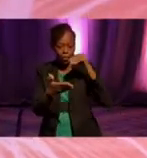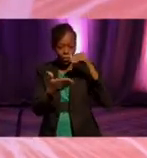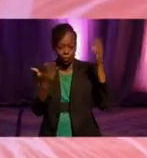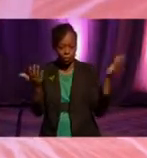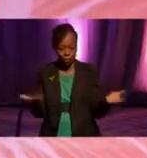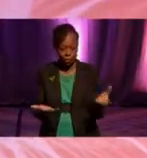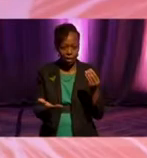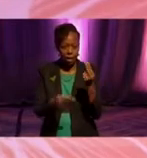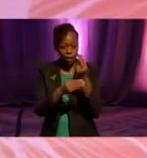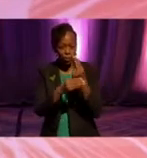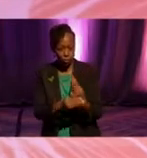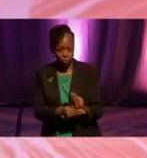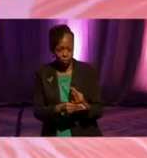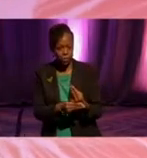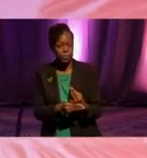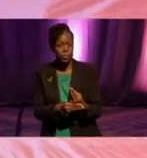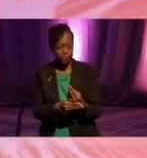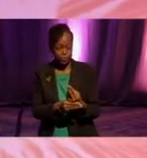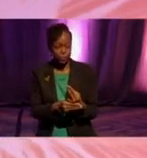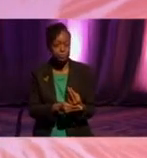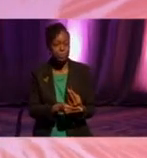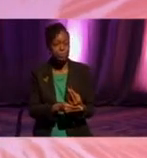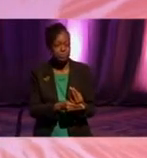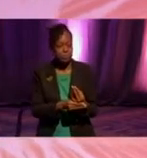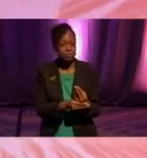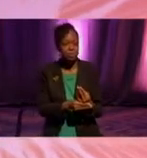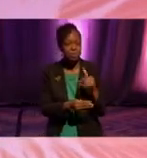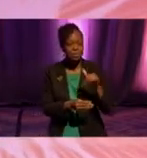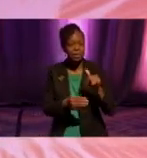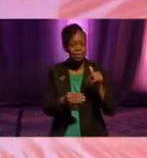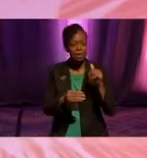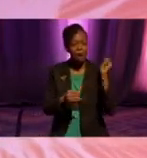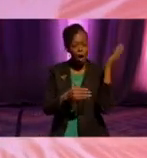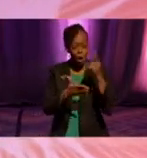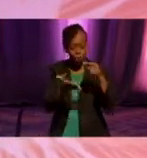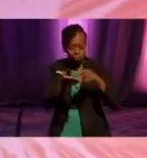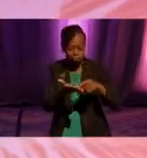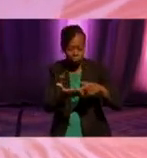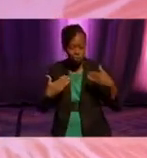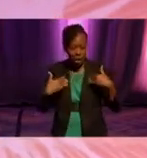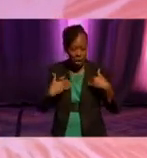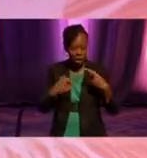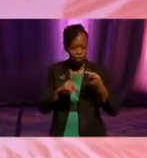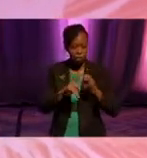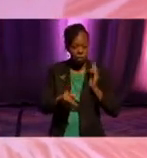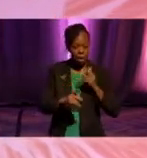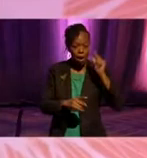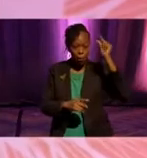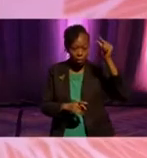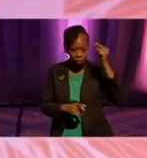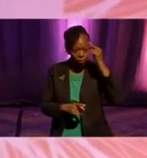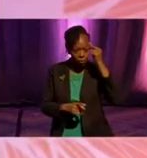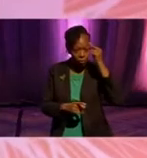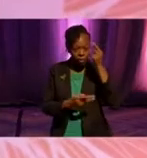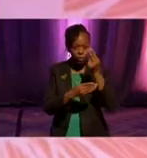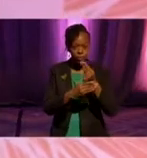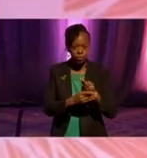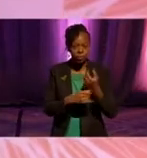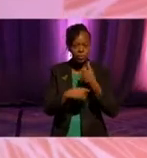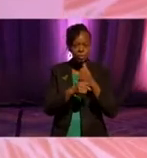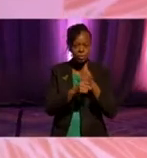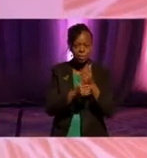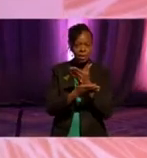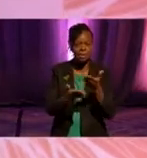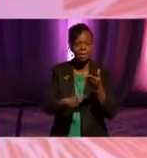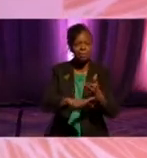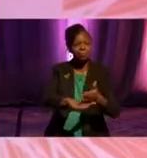we're using, just the vast resources of our government to make things